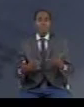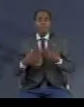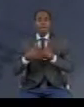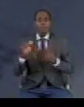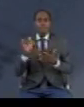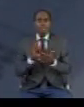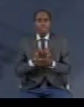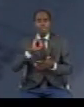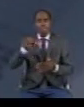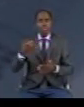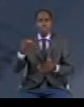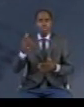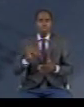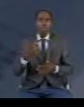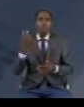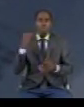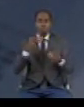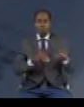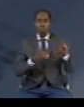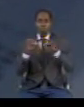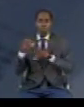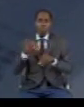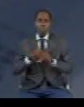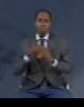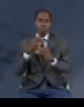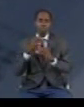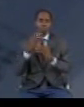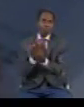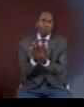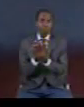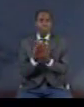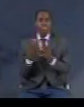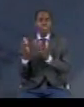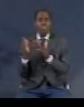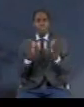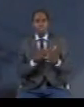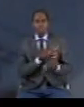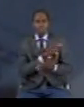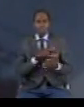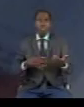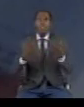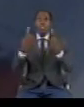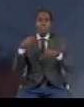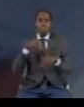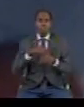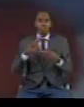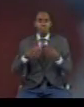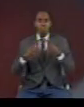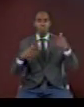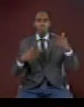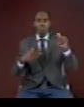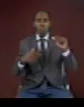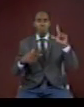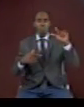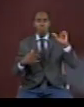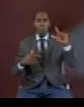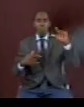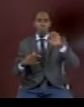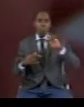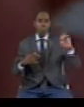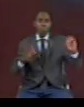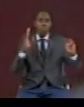after that John was put in prison, Jesus came into Galilee, preaching